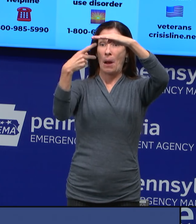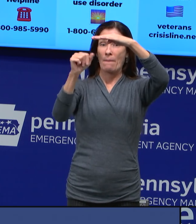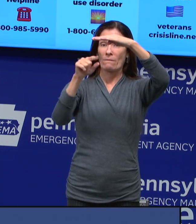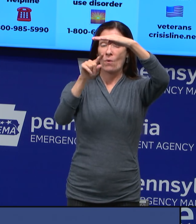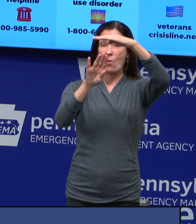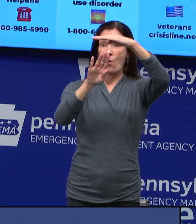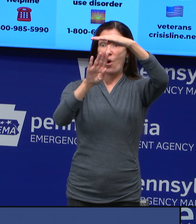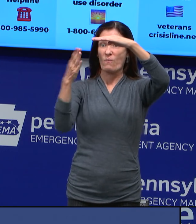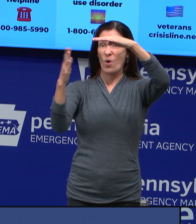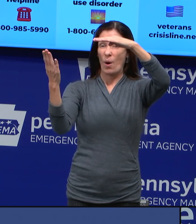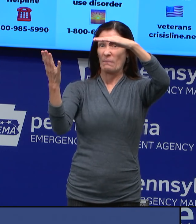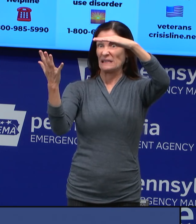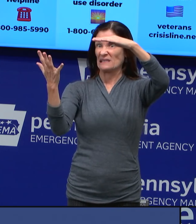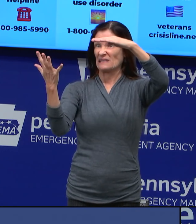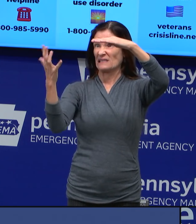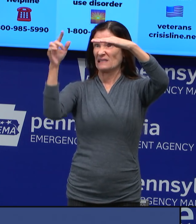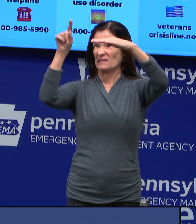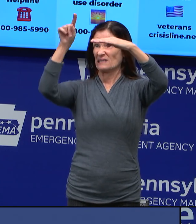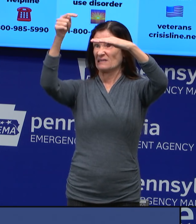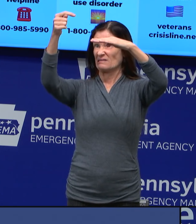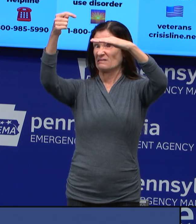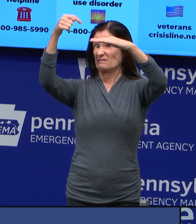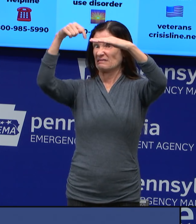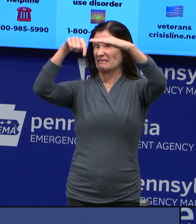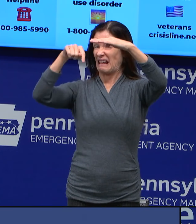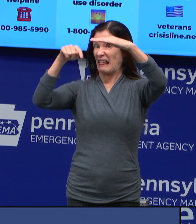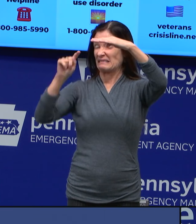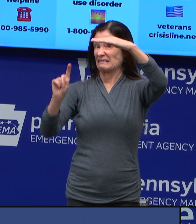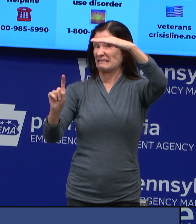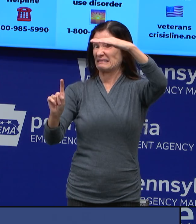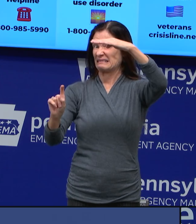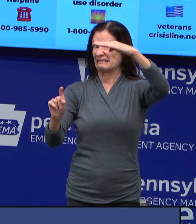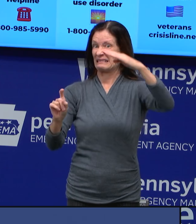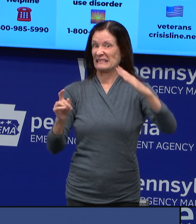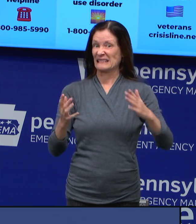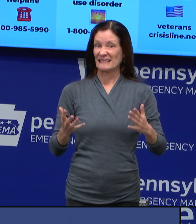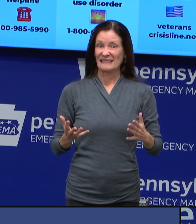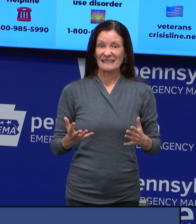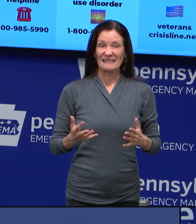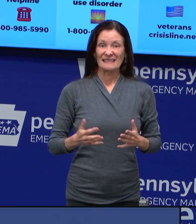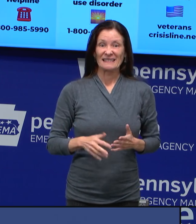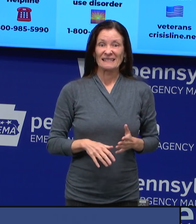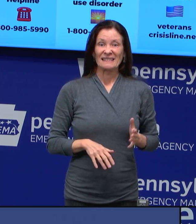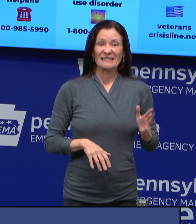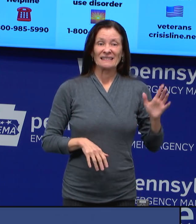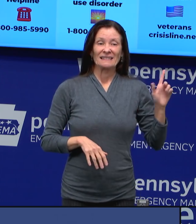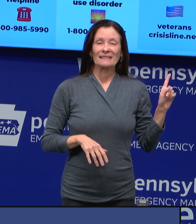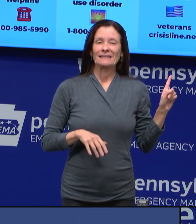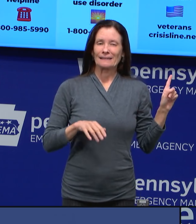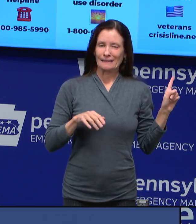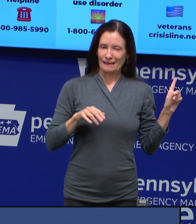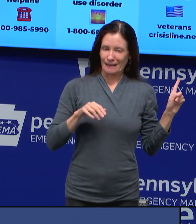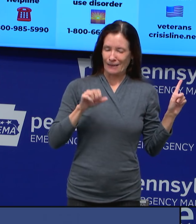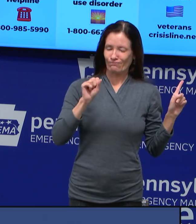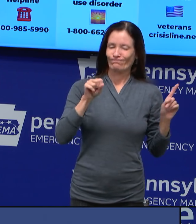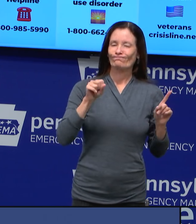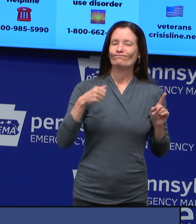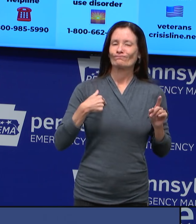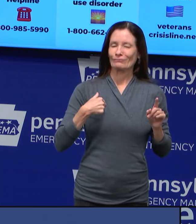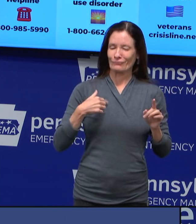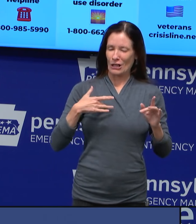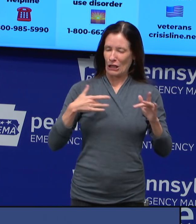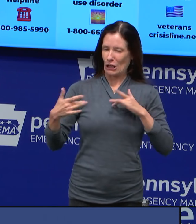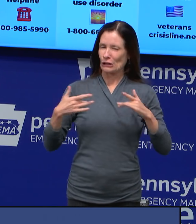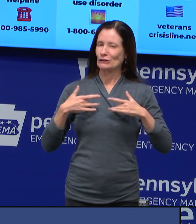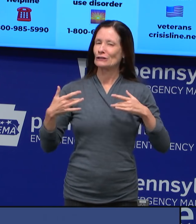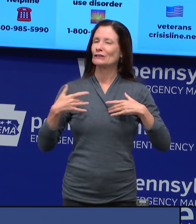we're going to be working really, really hard to prevent any potential outbreaks in those areas. People can, in the United